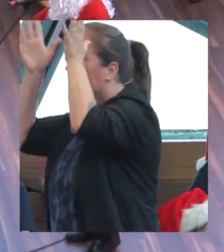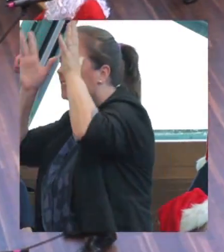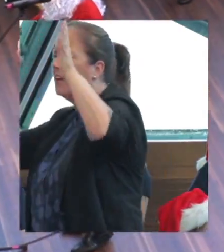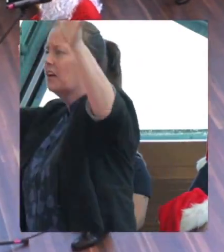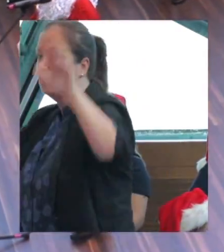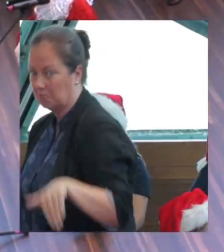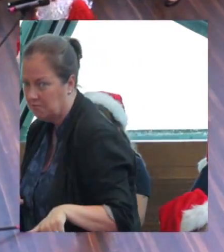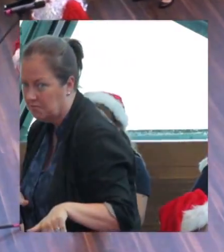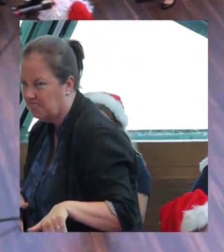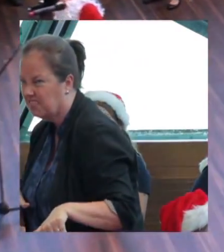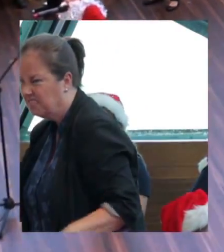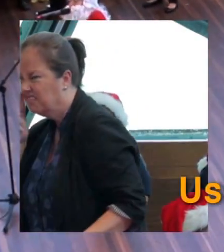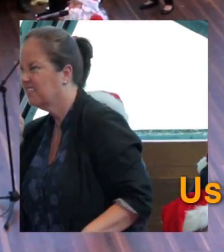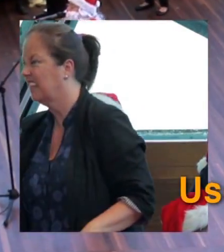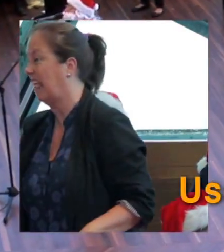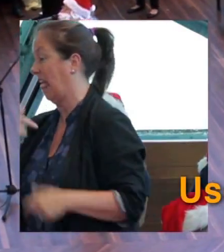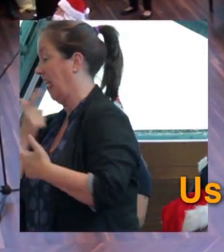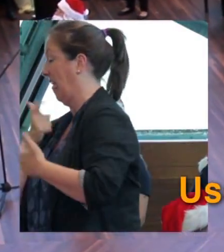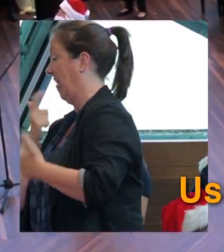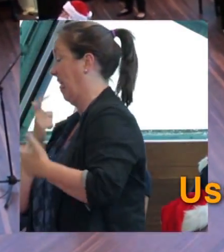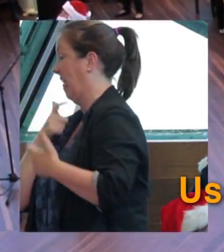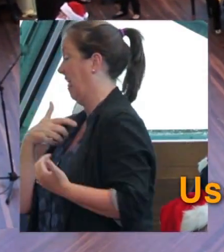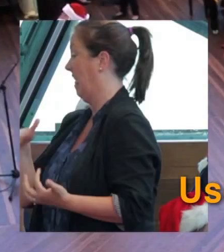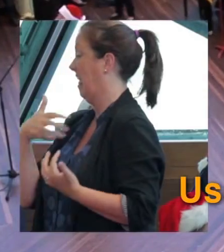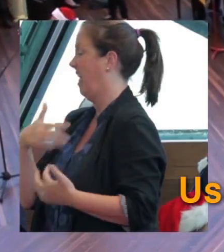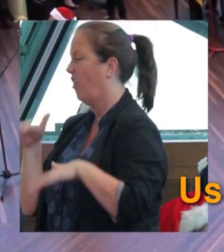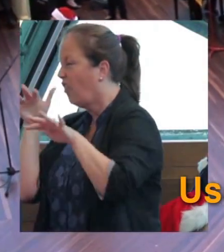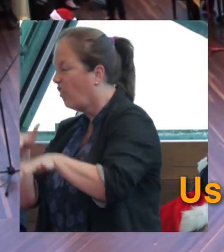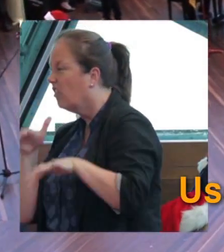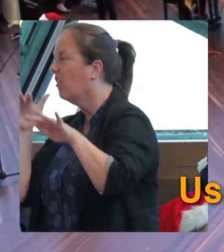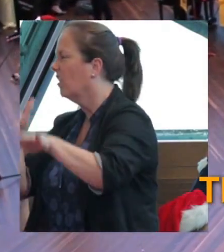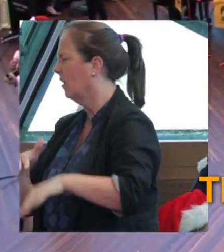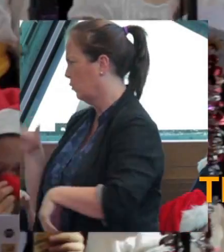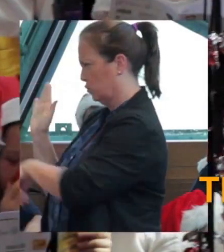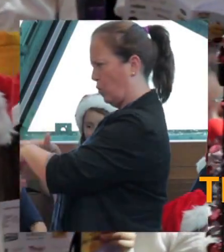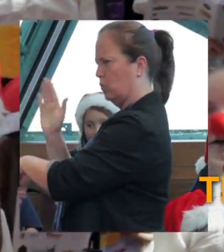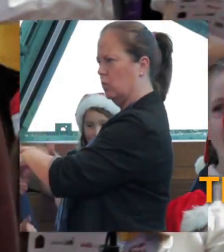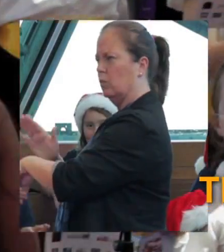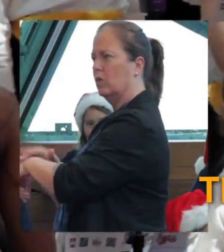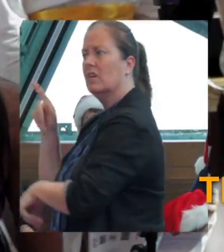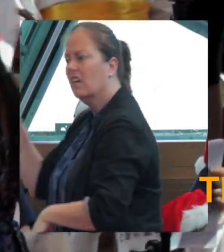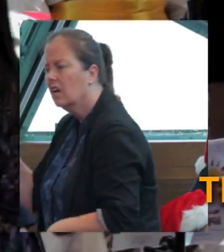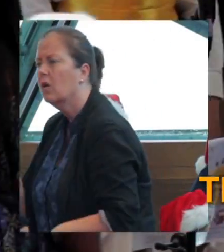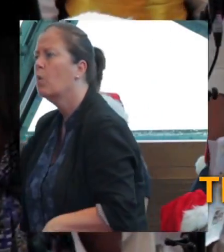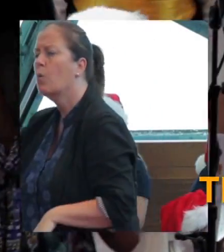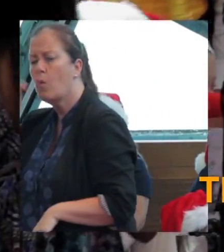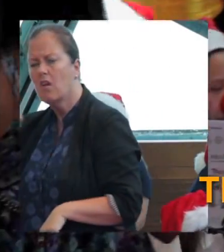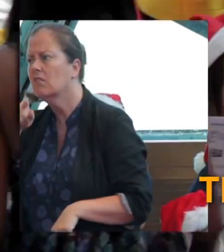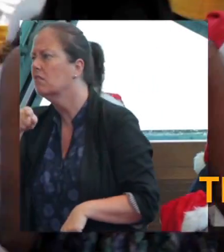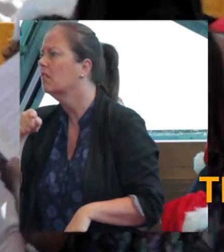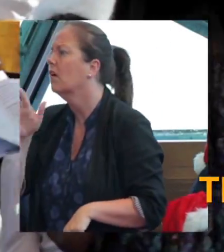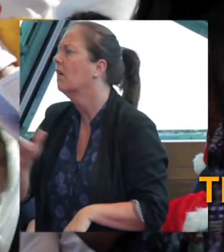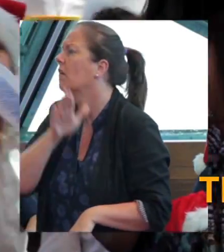other reindeer used to laugh and call him names. Very naughty, they wouldn't let poor